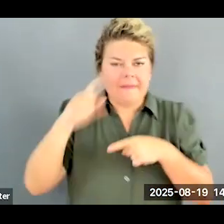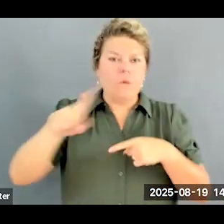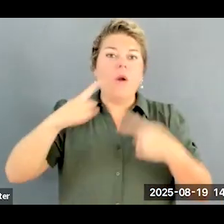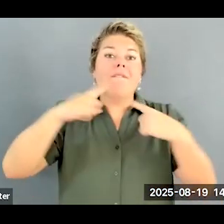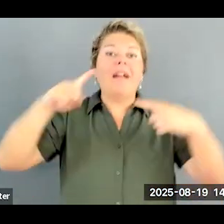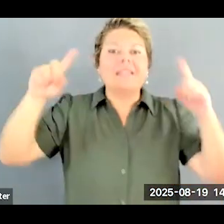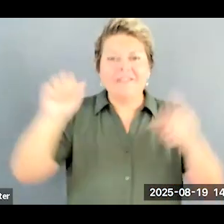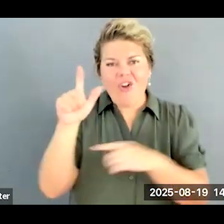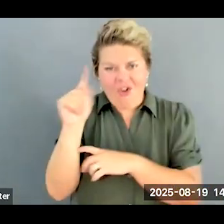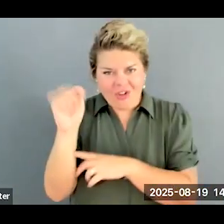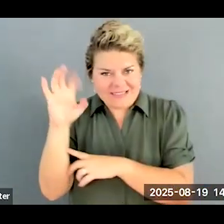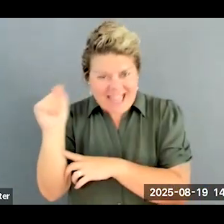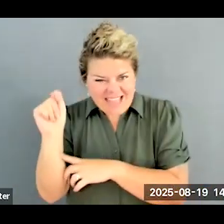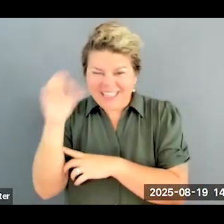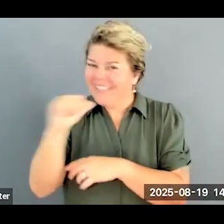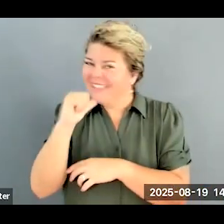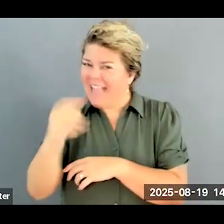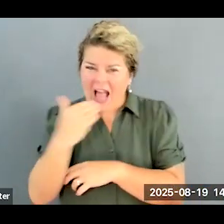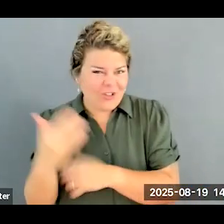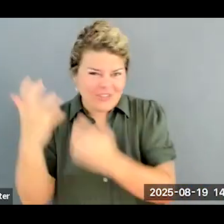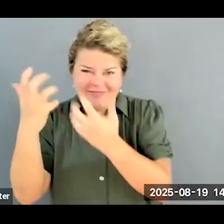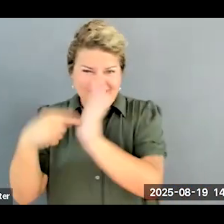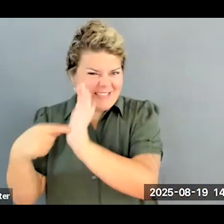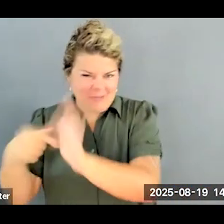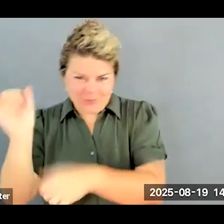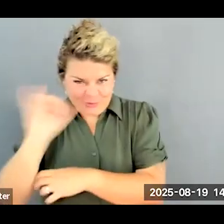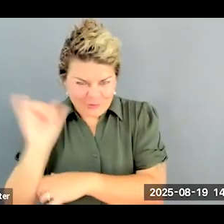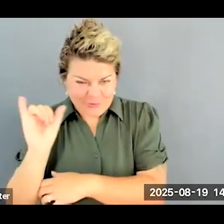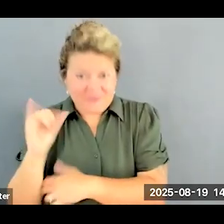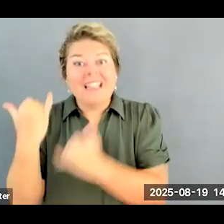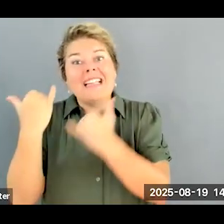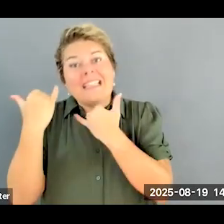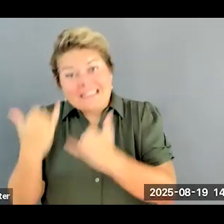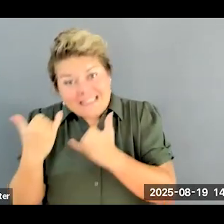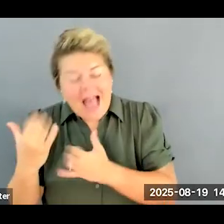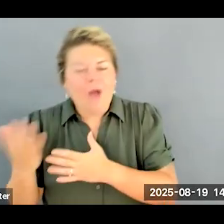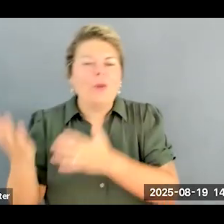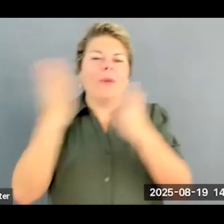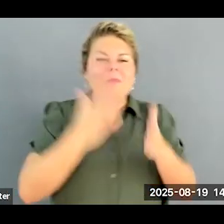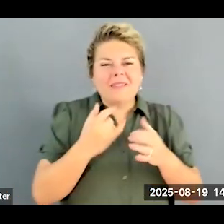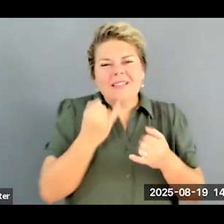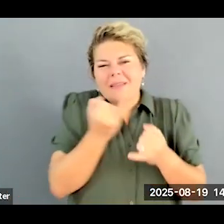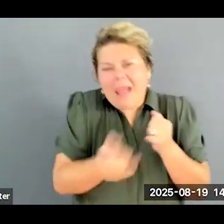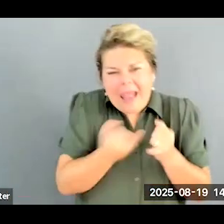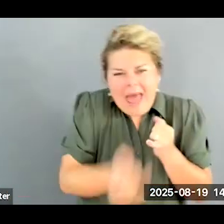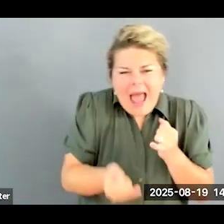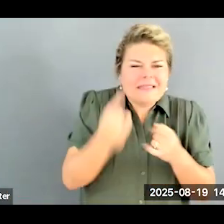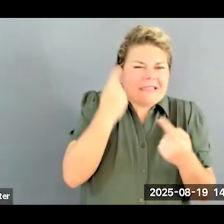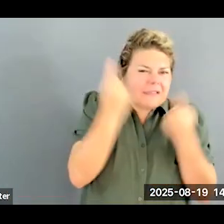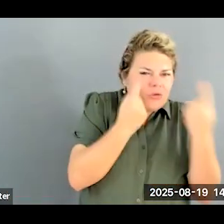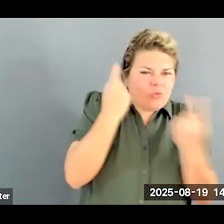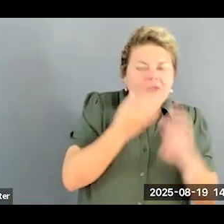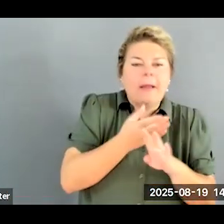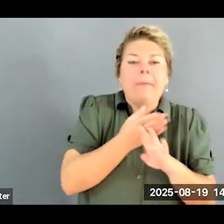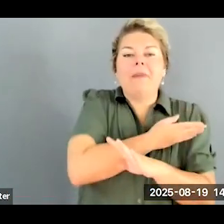effective alt text and ineffective options. We want to go over some last considerations before you're having an